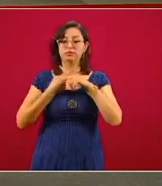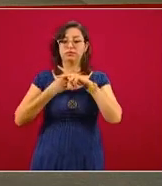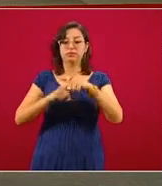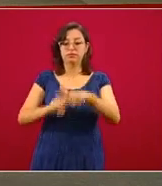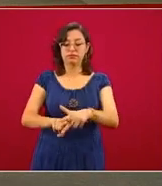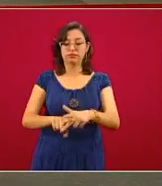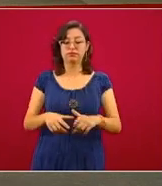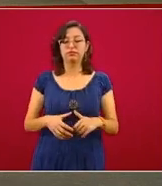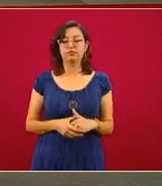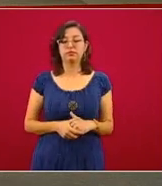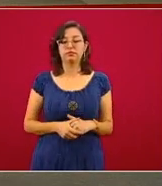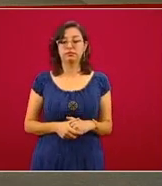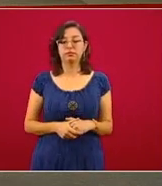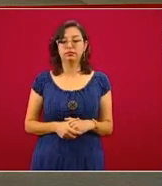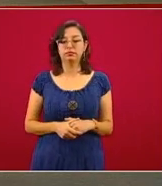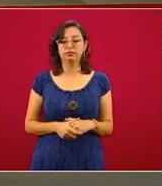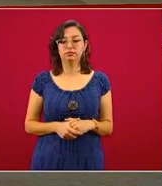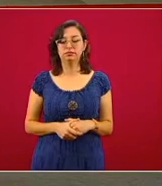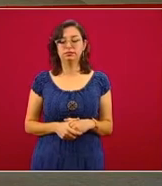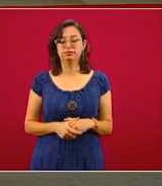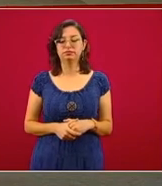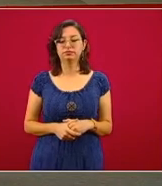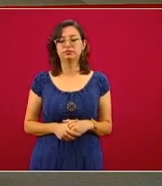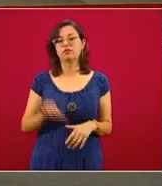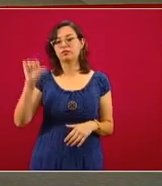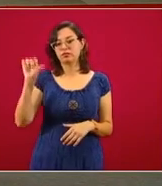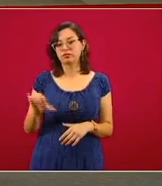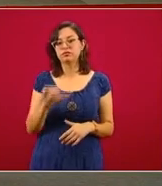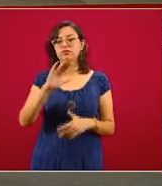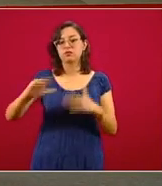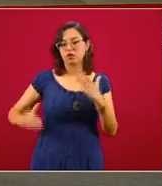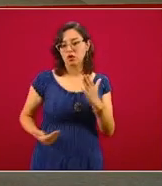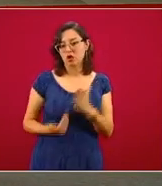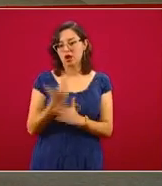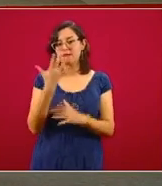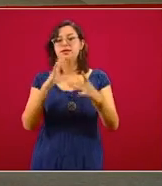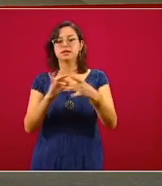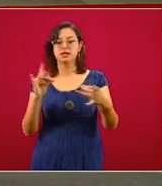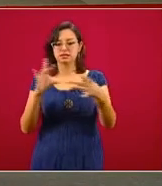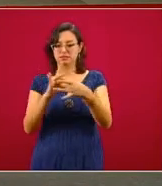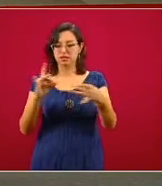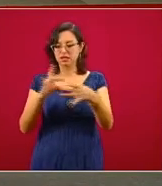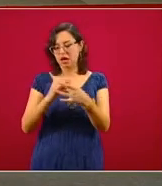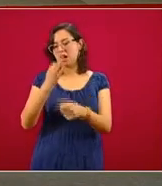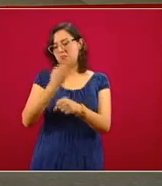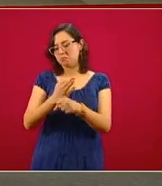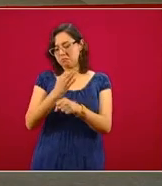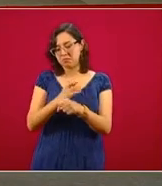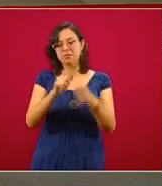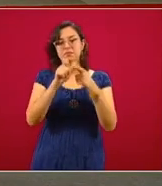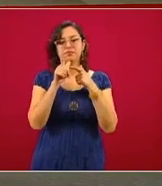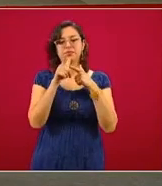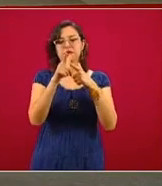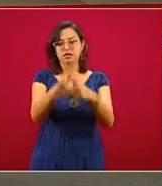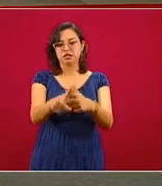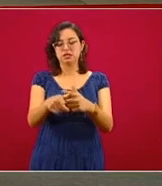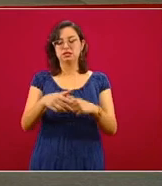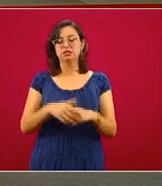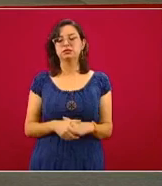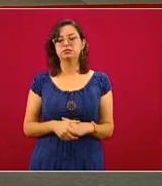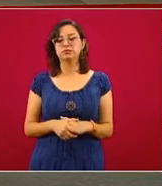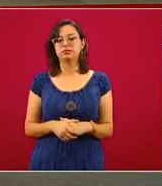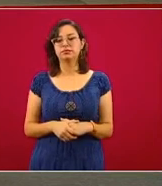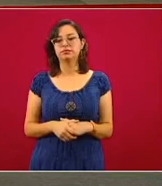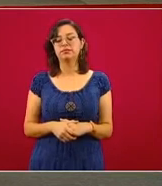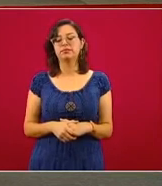Alright, I'm gonna be introducing the second topic, which is a follow-up on what we were talking